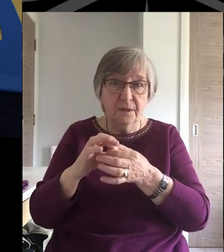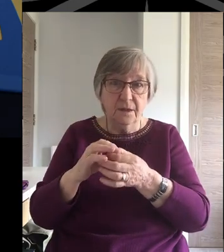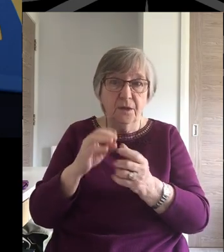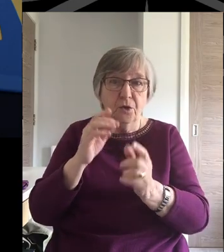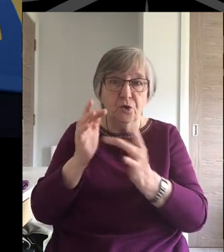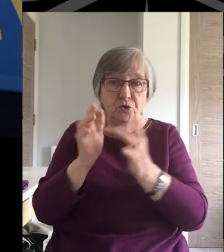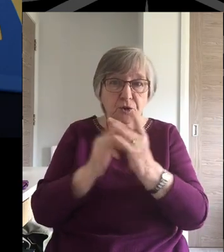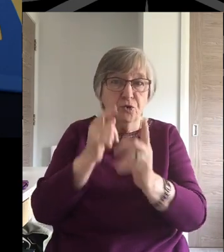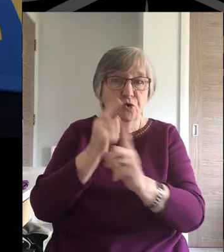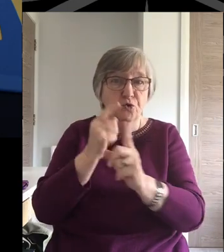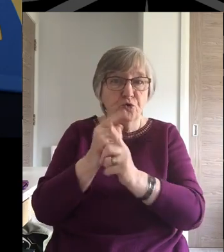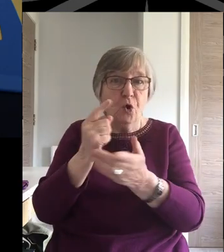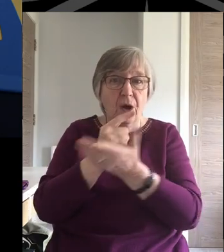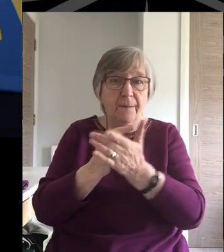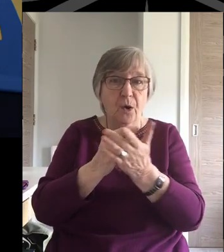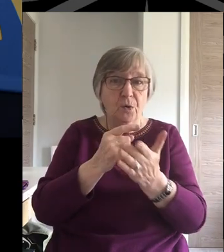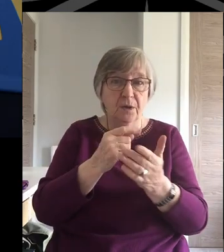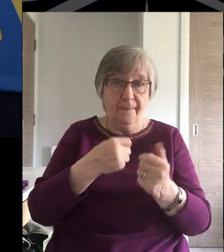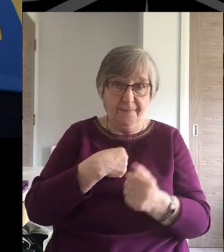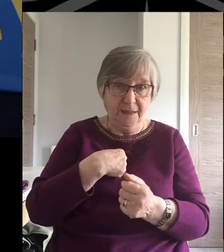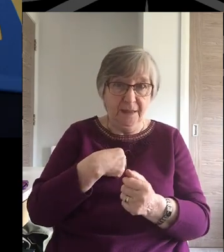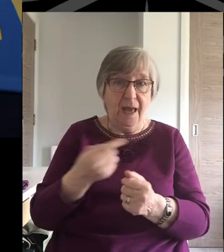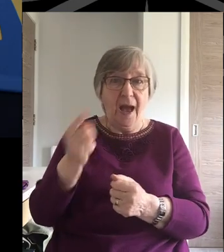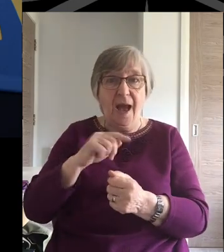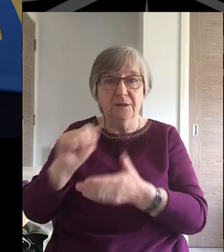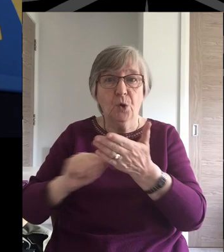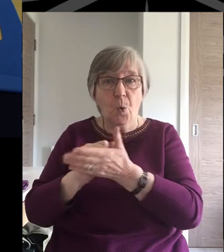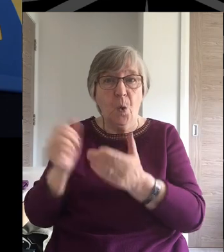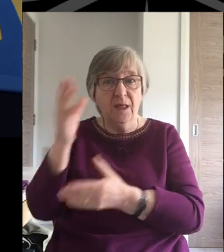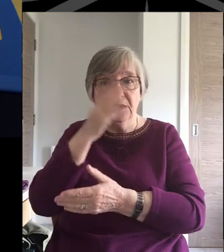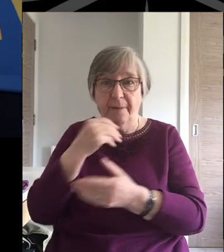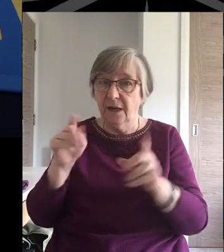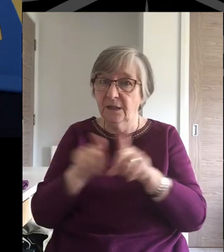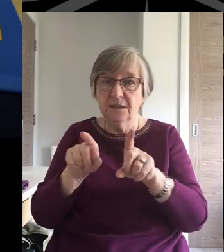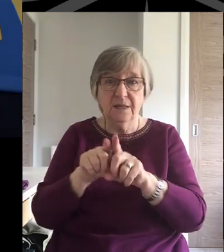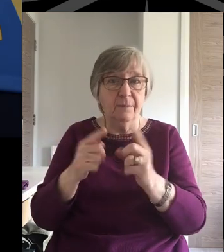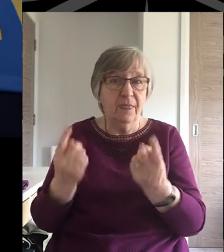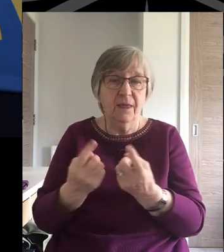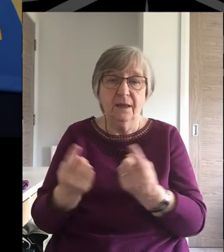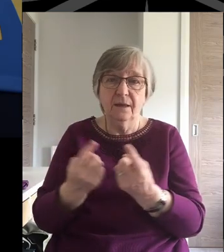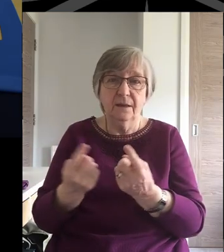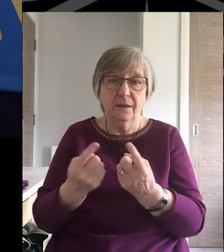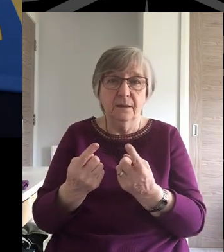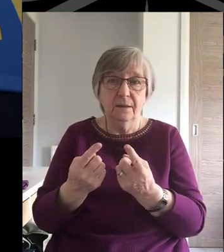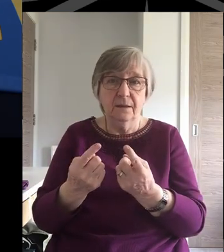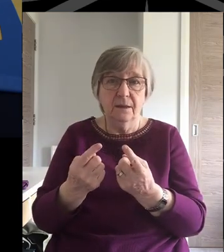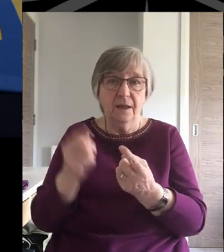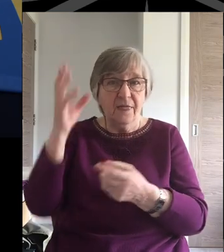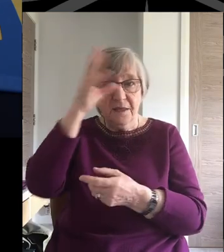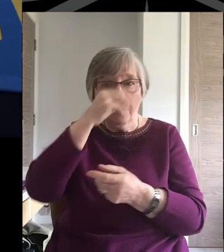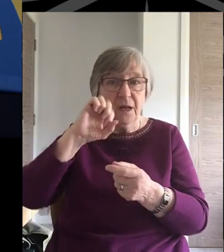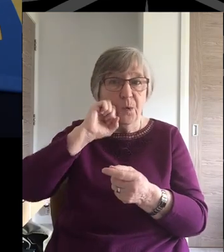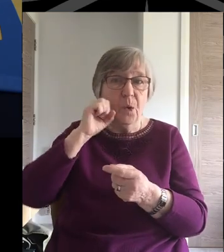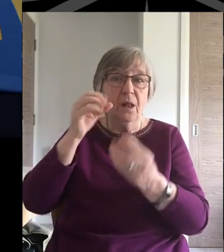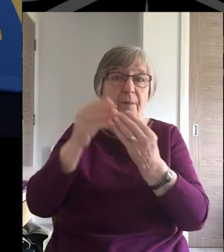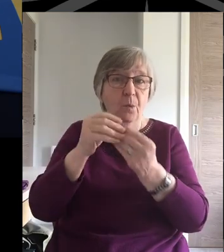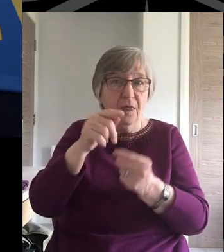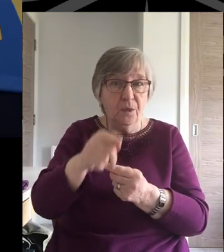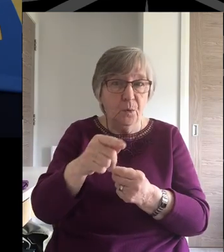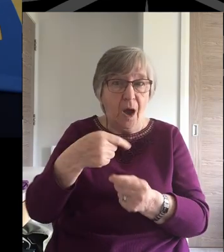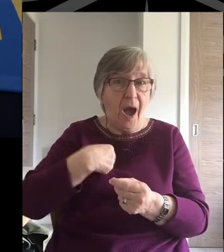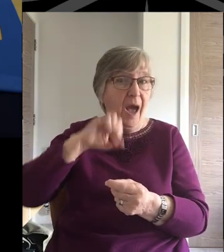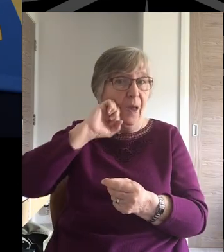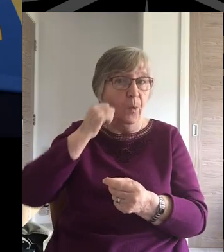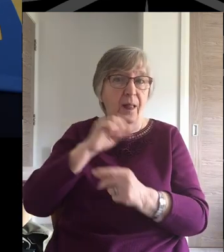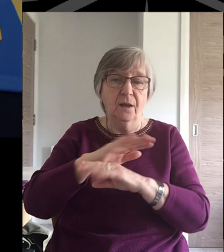Spirit and himself in interchangeable terms. The Spirit will be in you. I will not leave you.